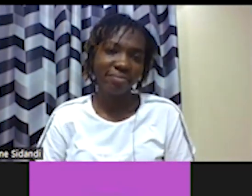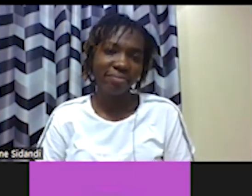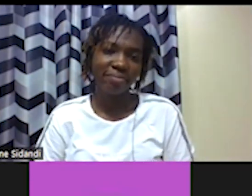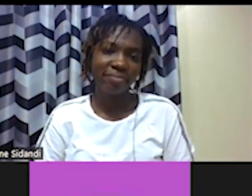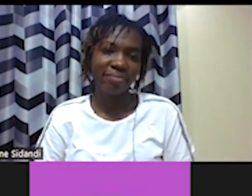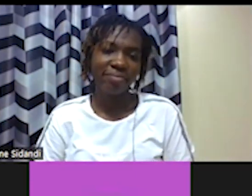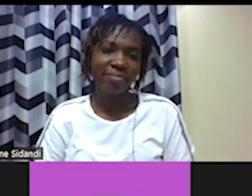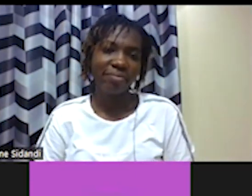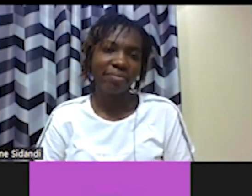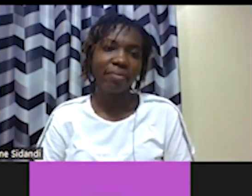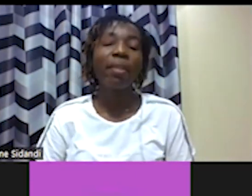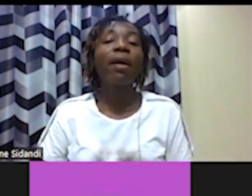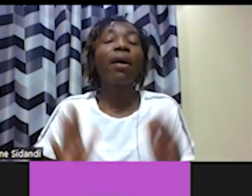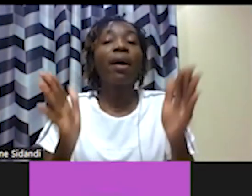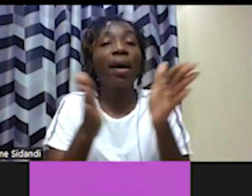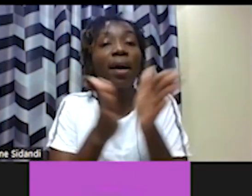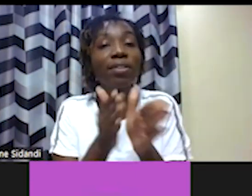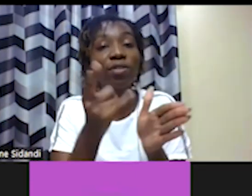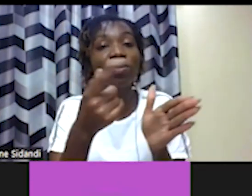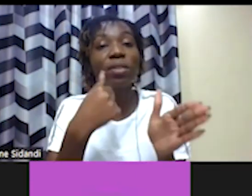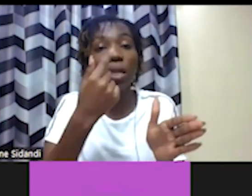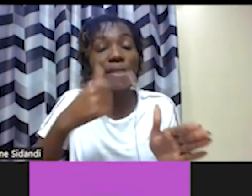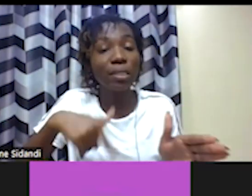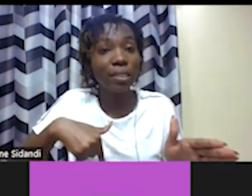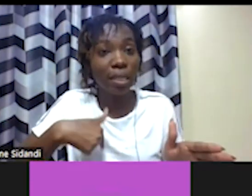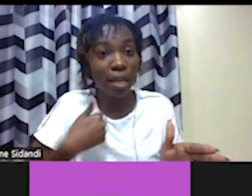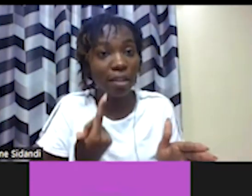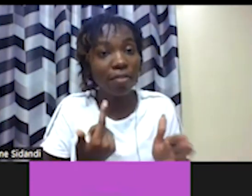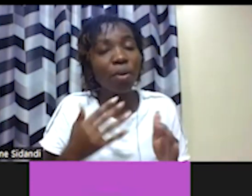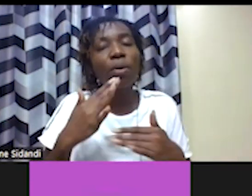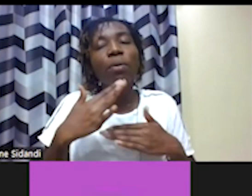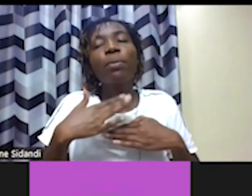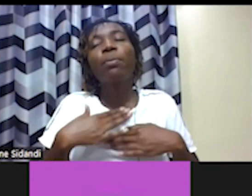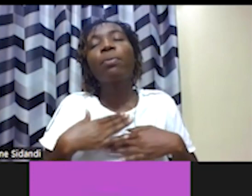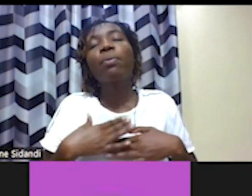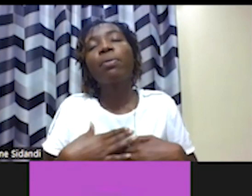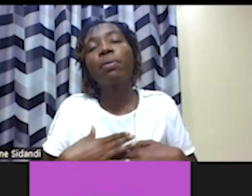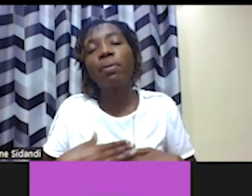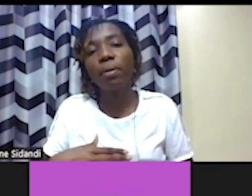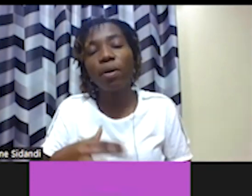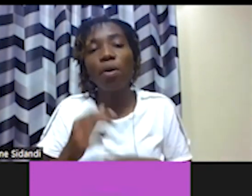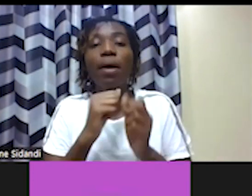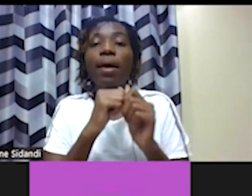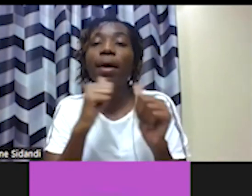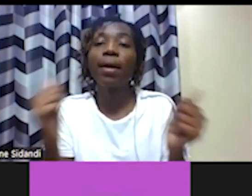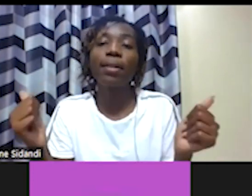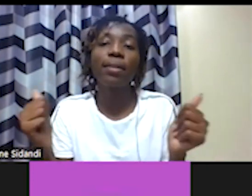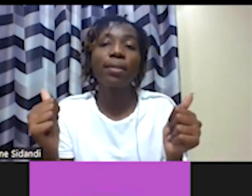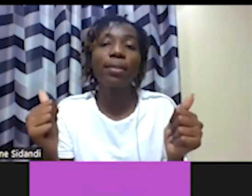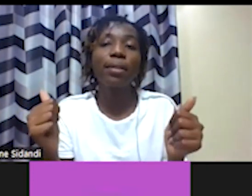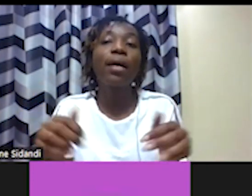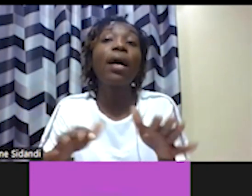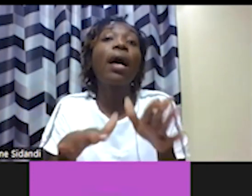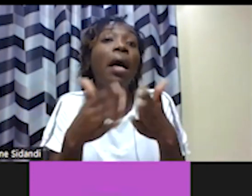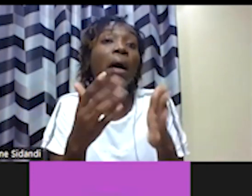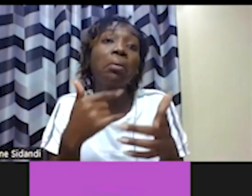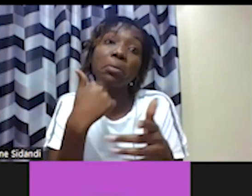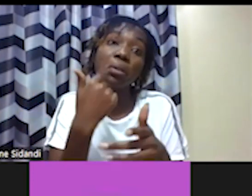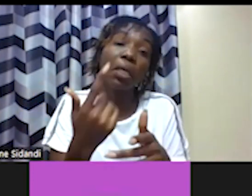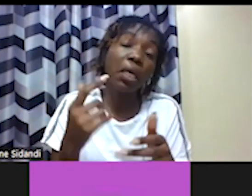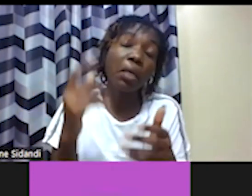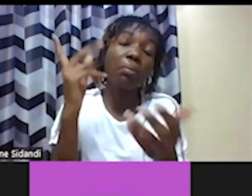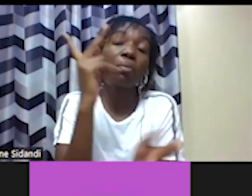And tell yourself, it is well. How they have said, how they have put